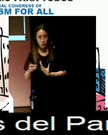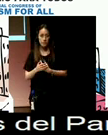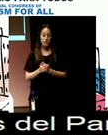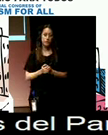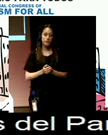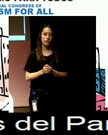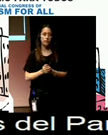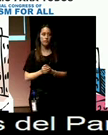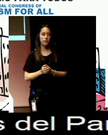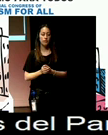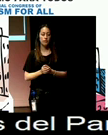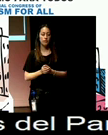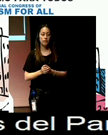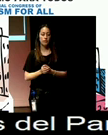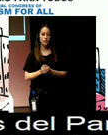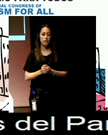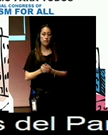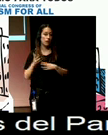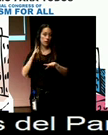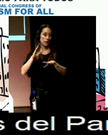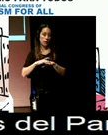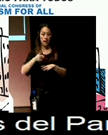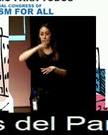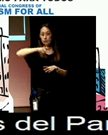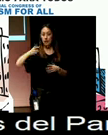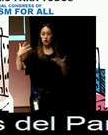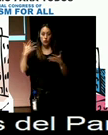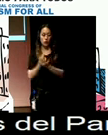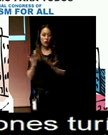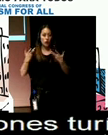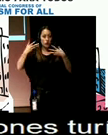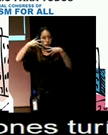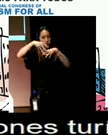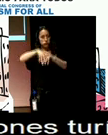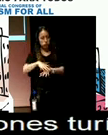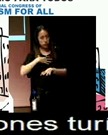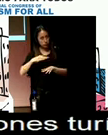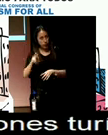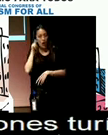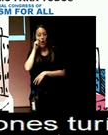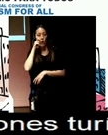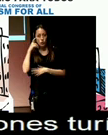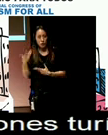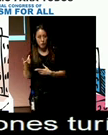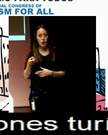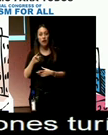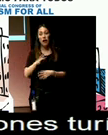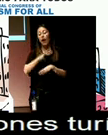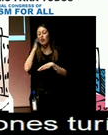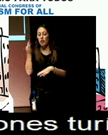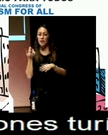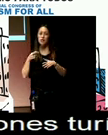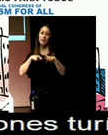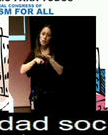social integrity, as well as a means for economic and sustainable growth in the field